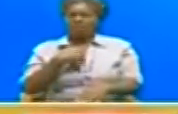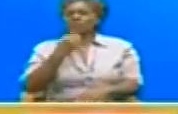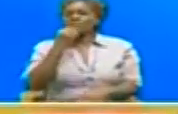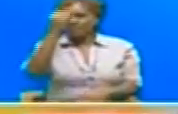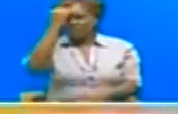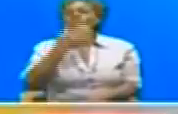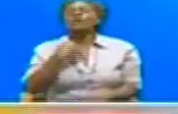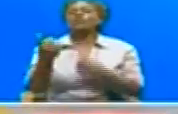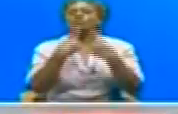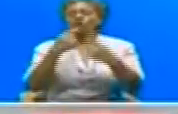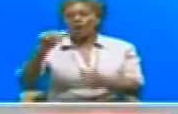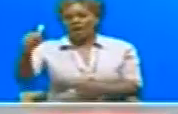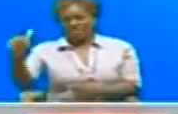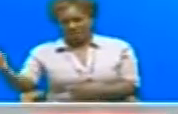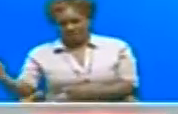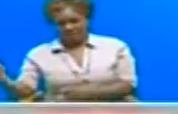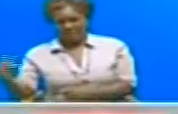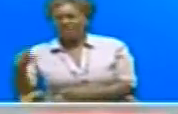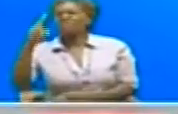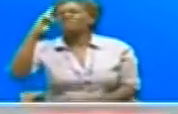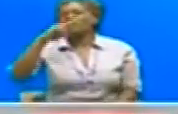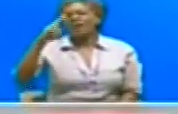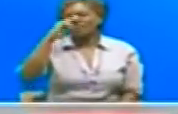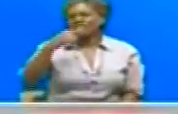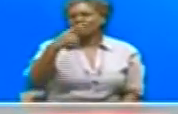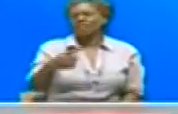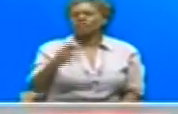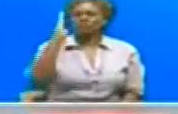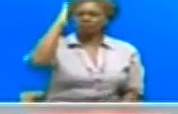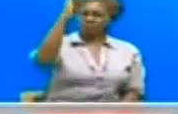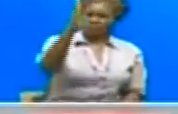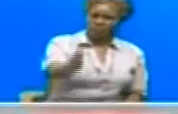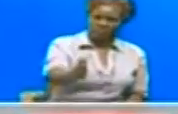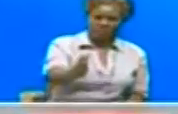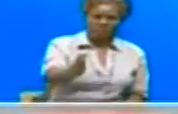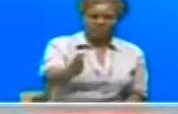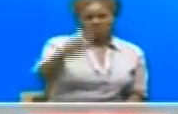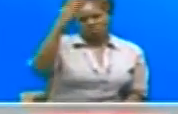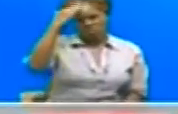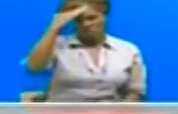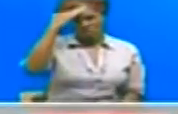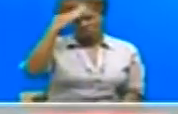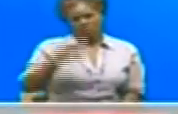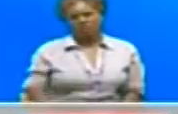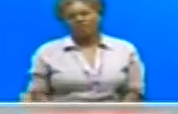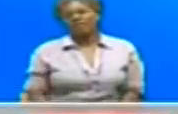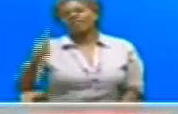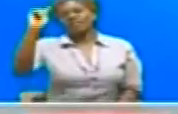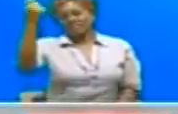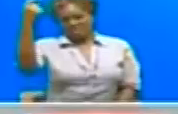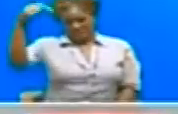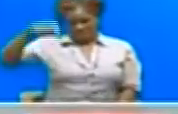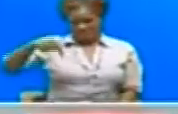to you. Others are very funny. They'll just tell you on spot, like, you know what, in Kenya,